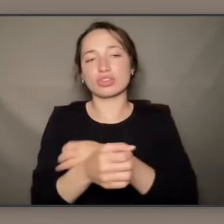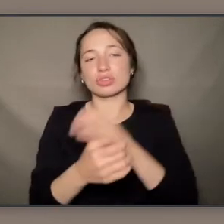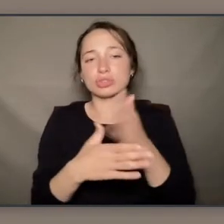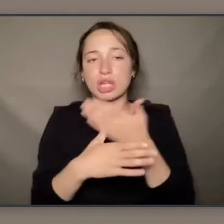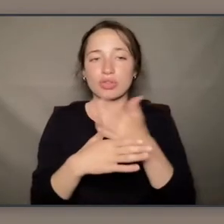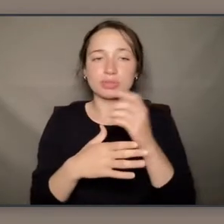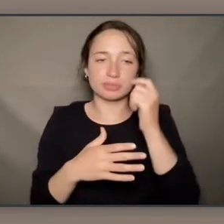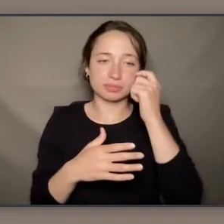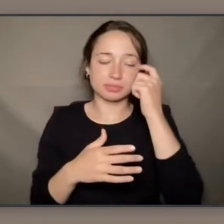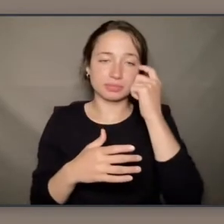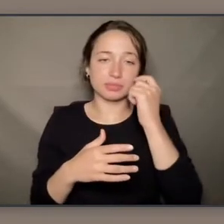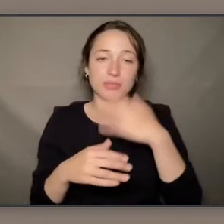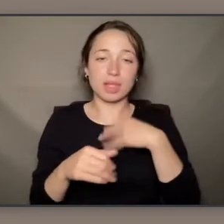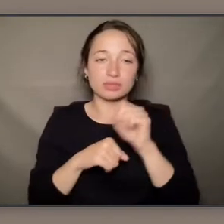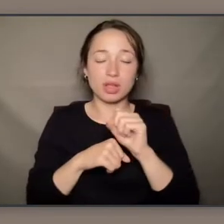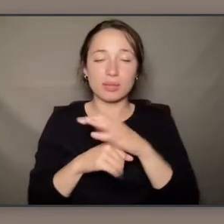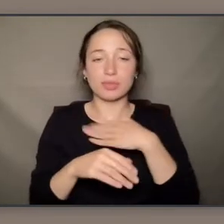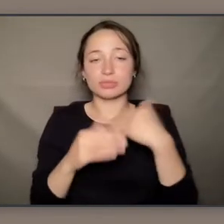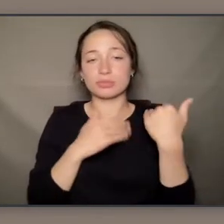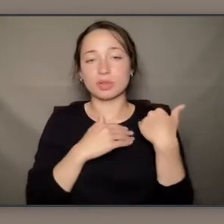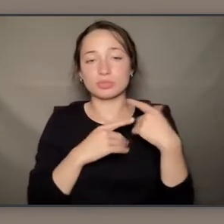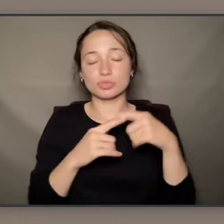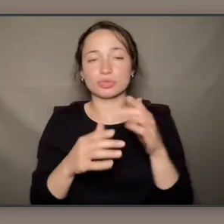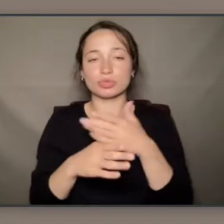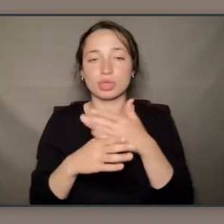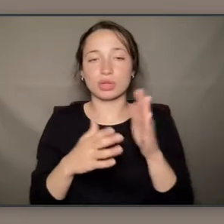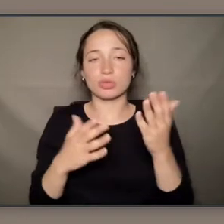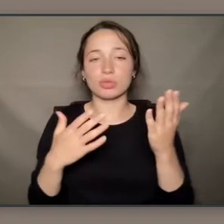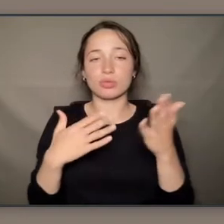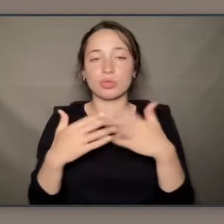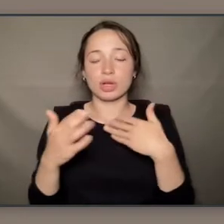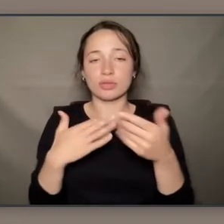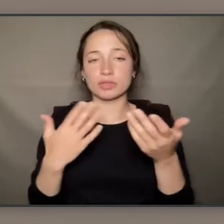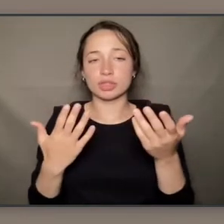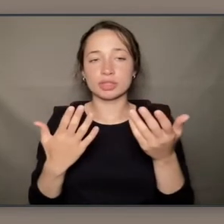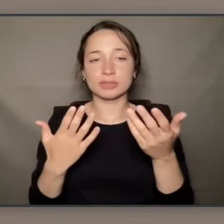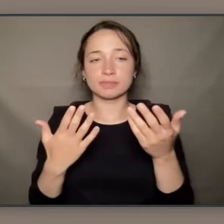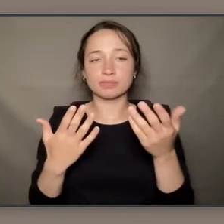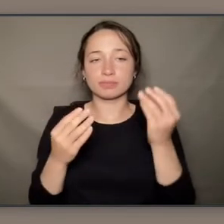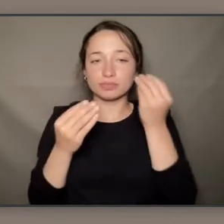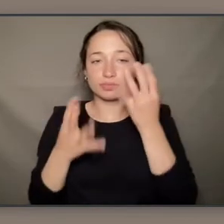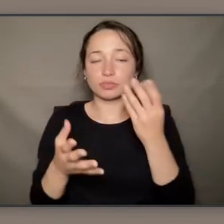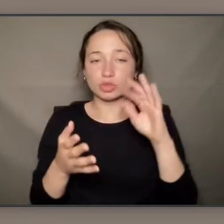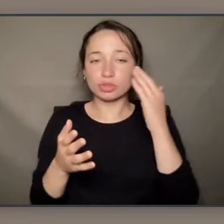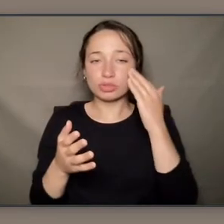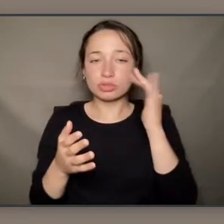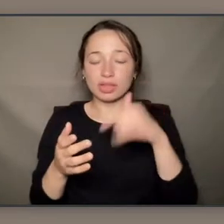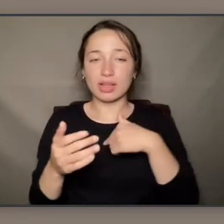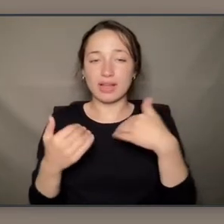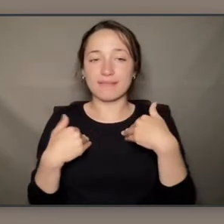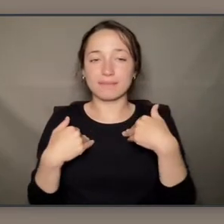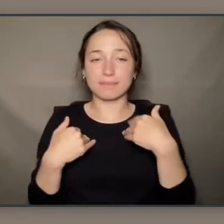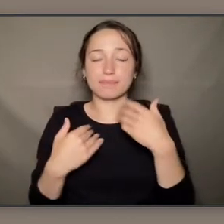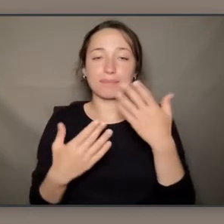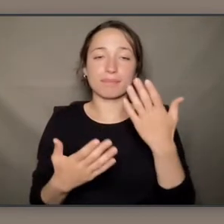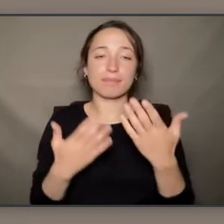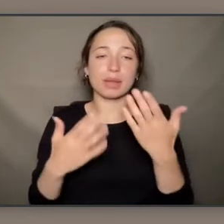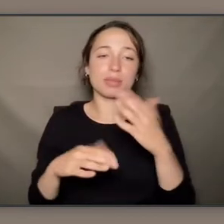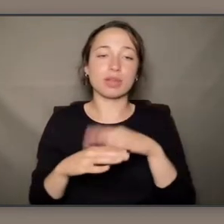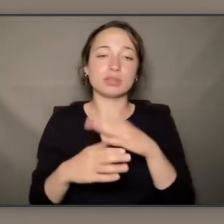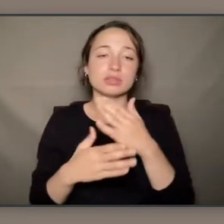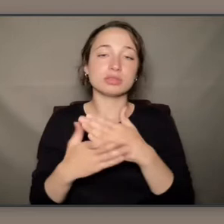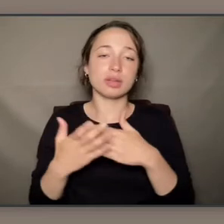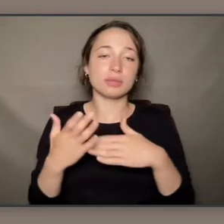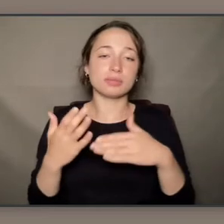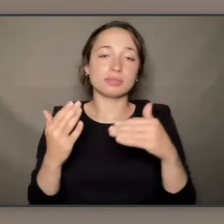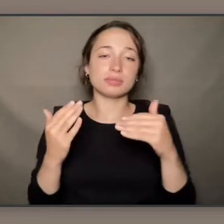So my job, my responsibility is to share whatever information or knowledge that I have, and